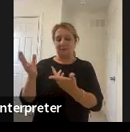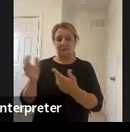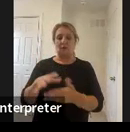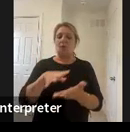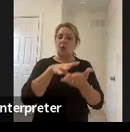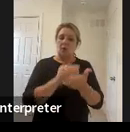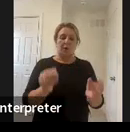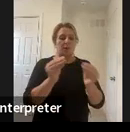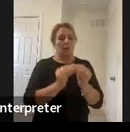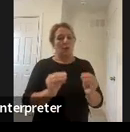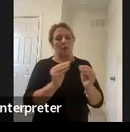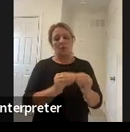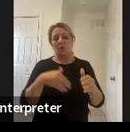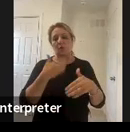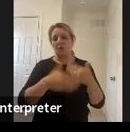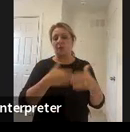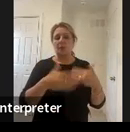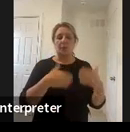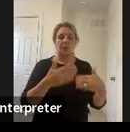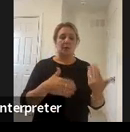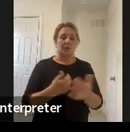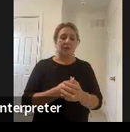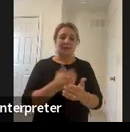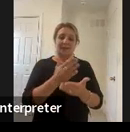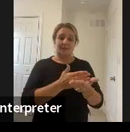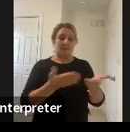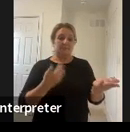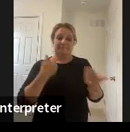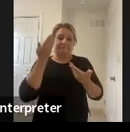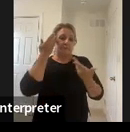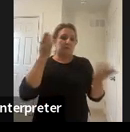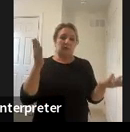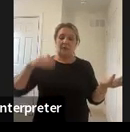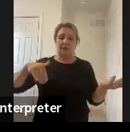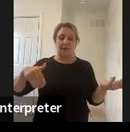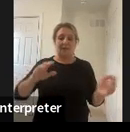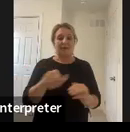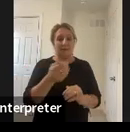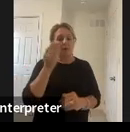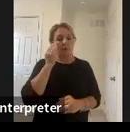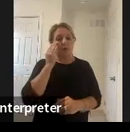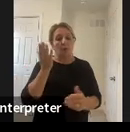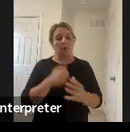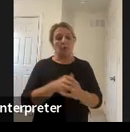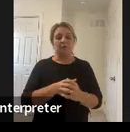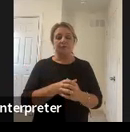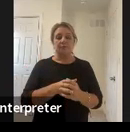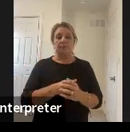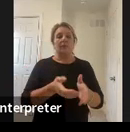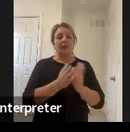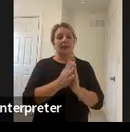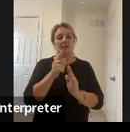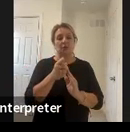more each day about monkeypox. There are some things we don't know and others we do. I ask you to